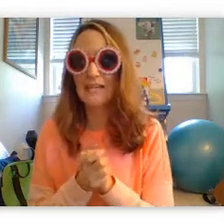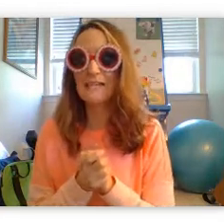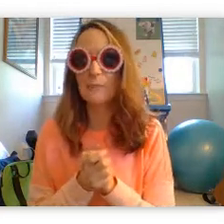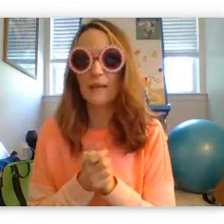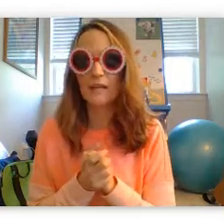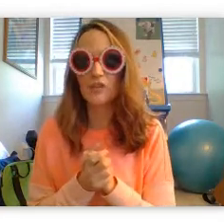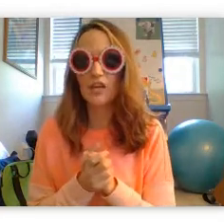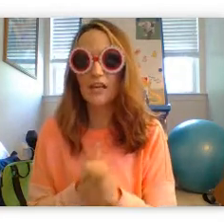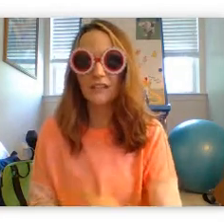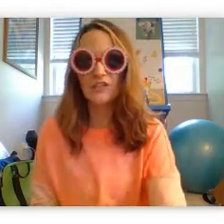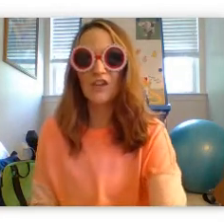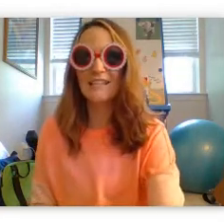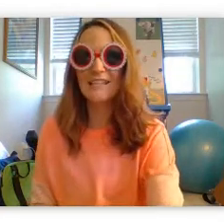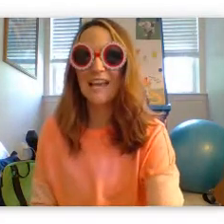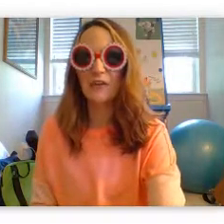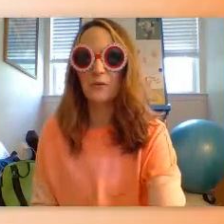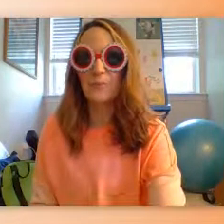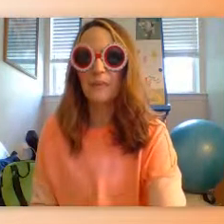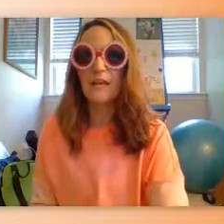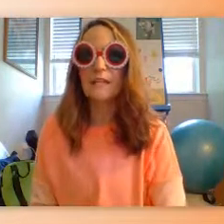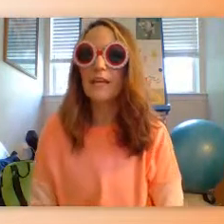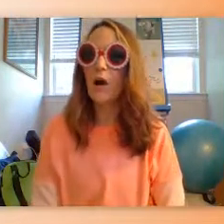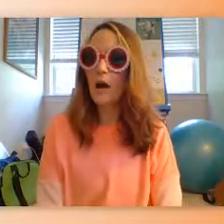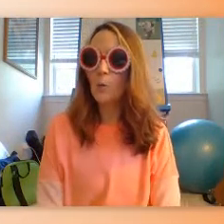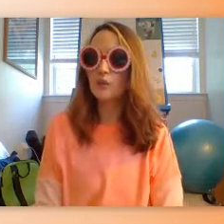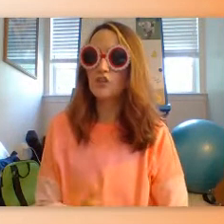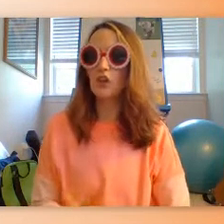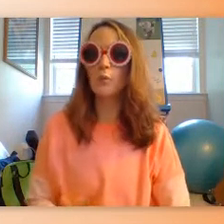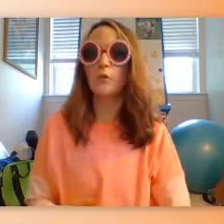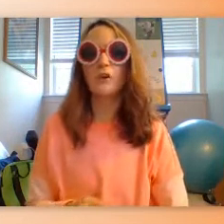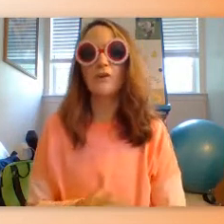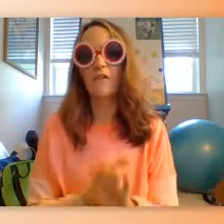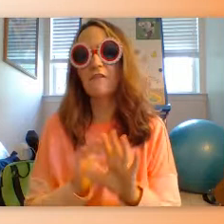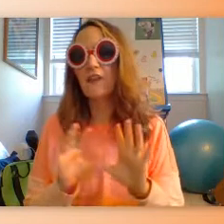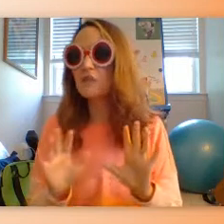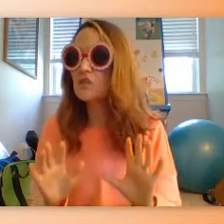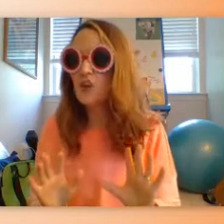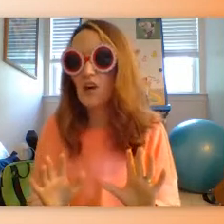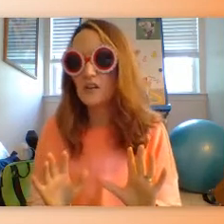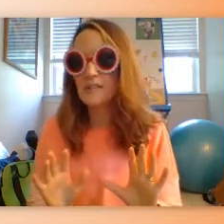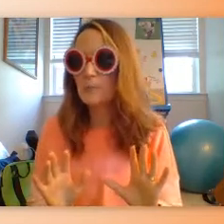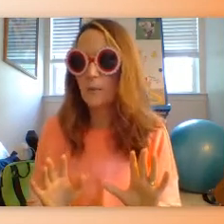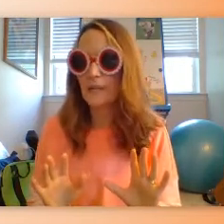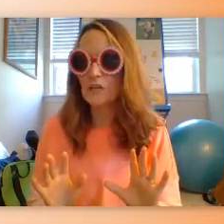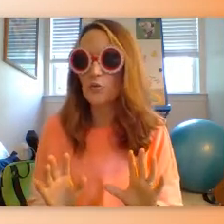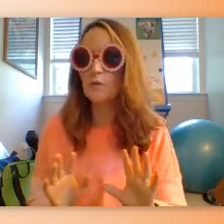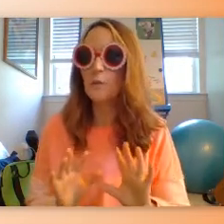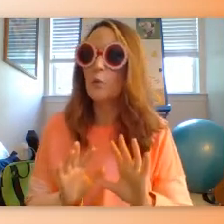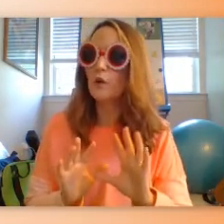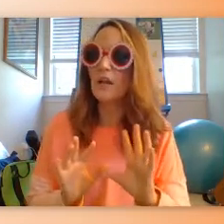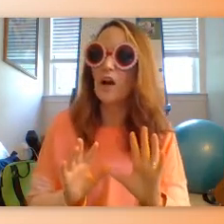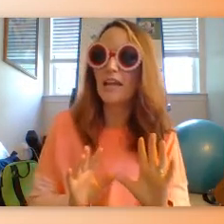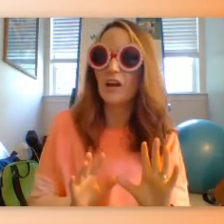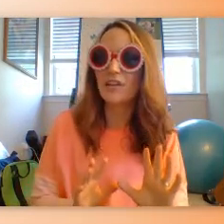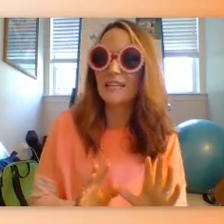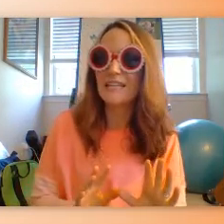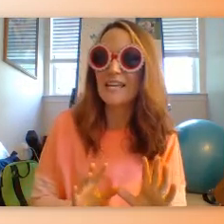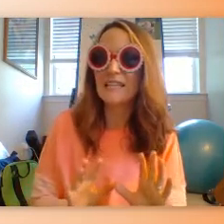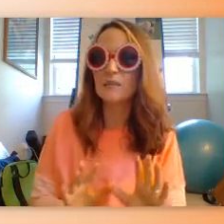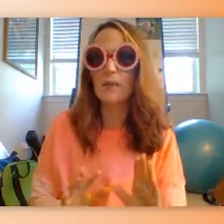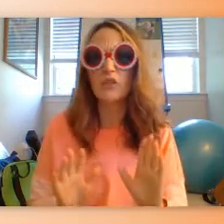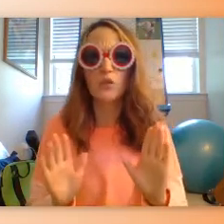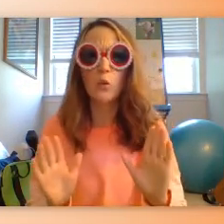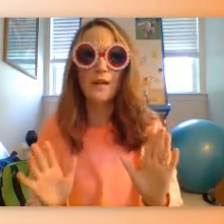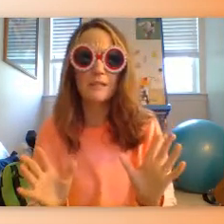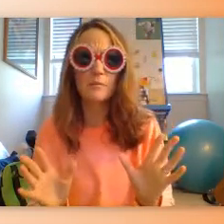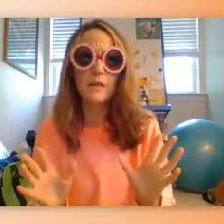today in Spanish. Let's try it together. Now, I want to start with one of our favorite songs in Spanish. We've been working on counting to 10